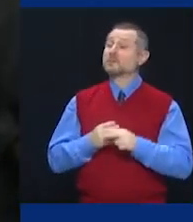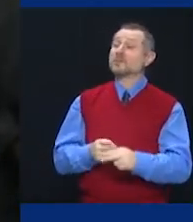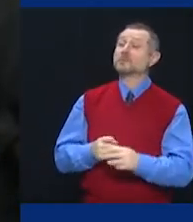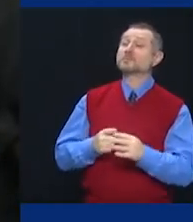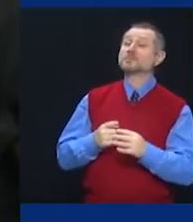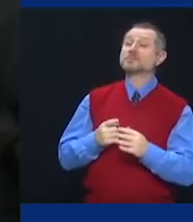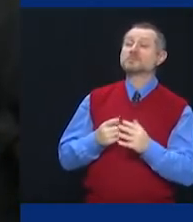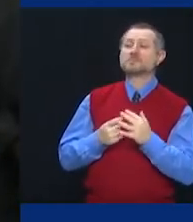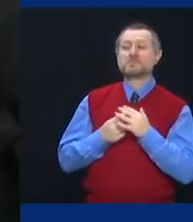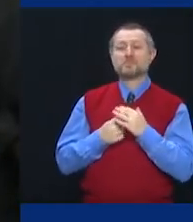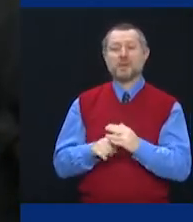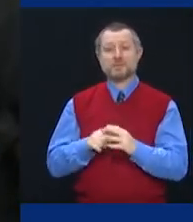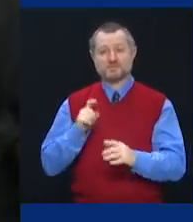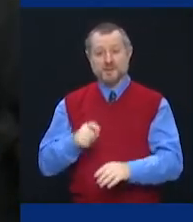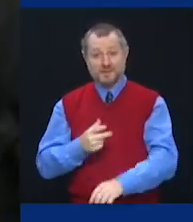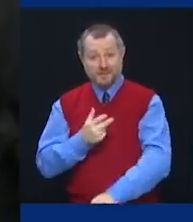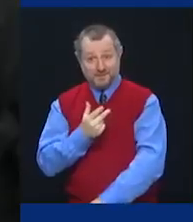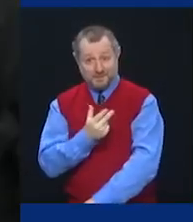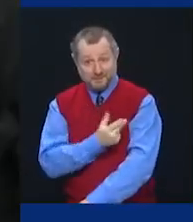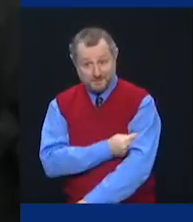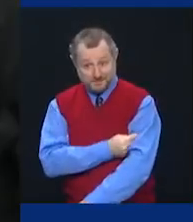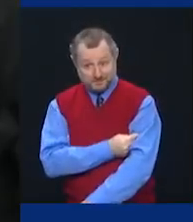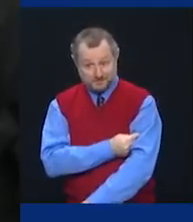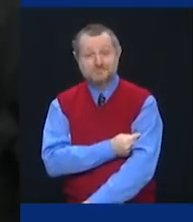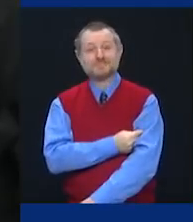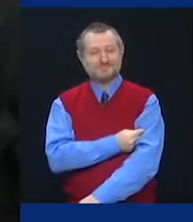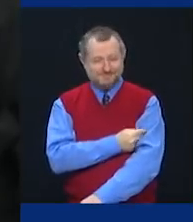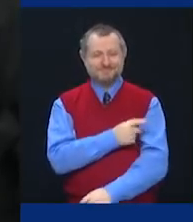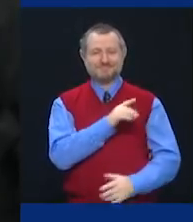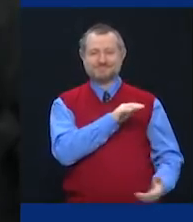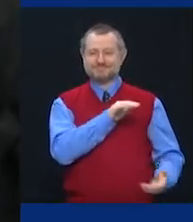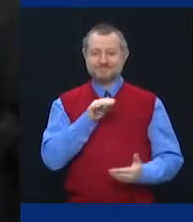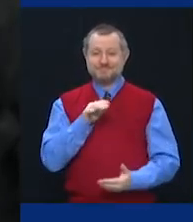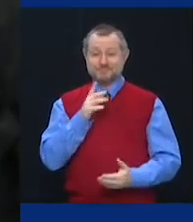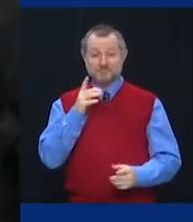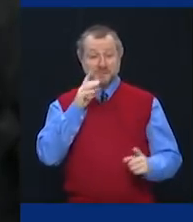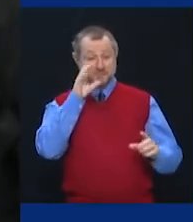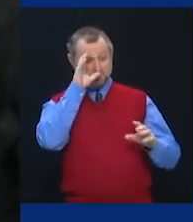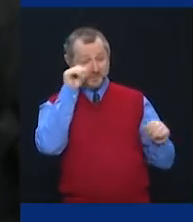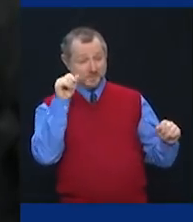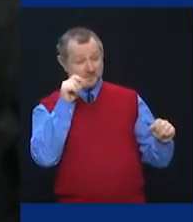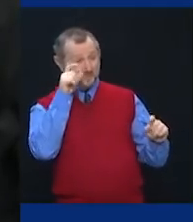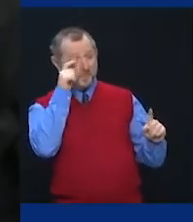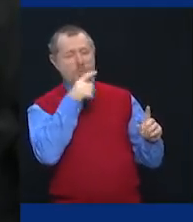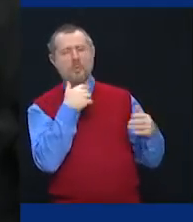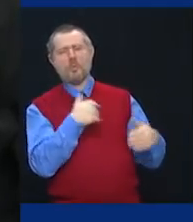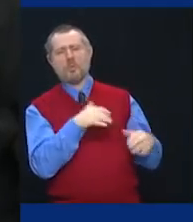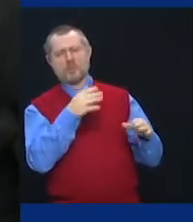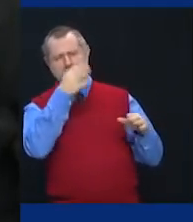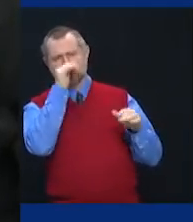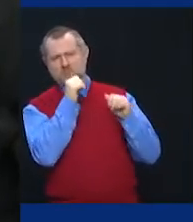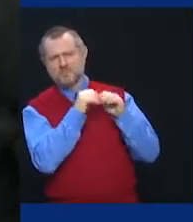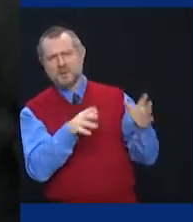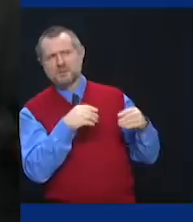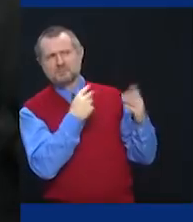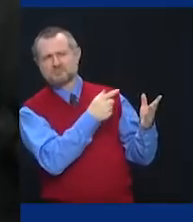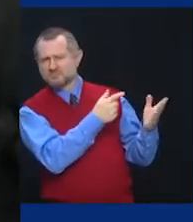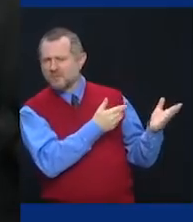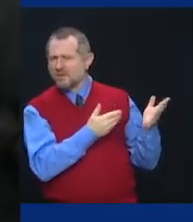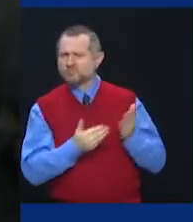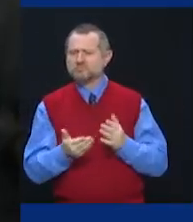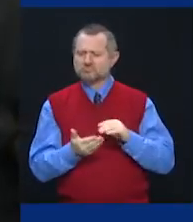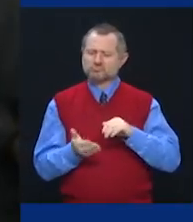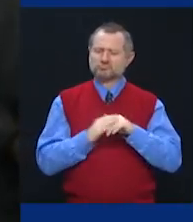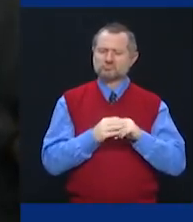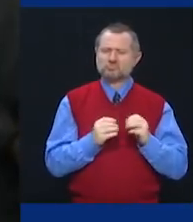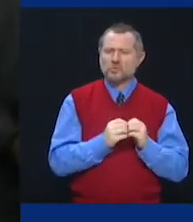to get the vaccine, and President Biden, God bless him, has been doing a beautiful job on that, ramping up the amount